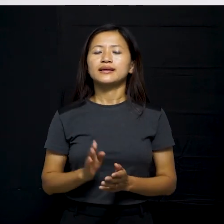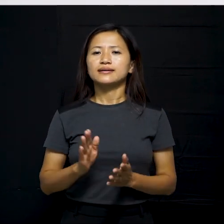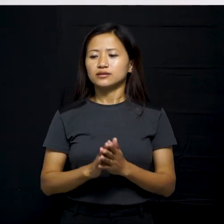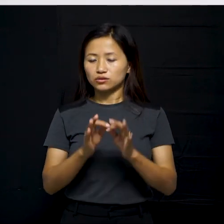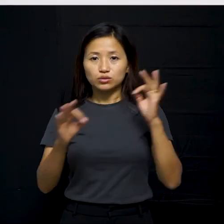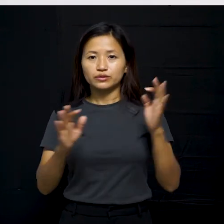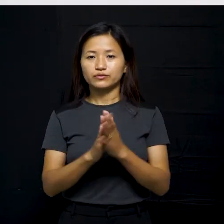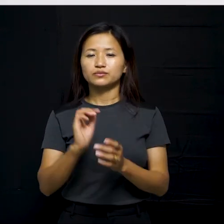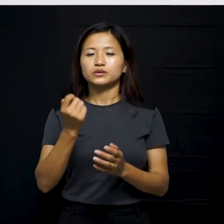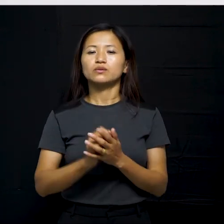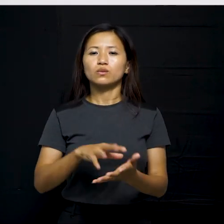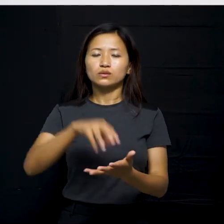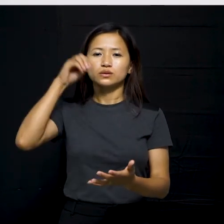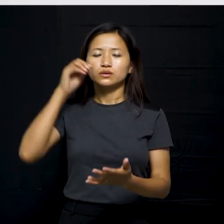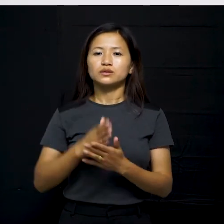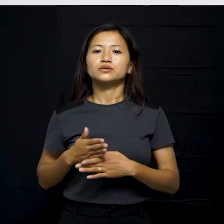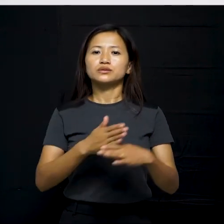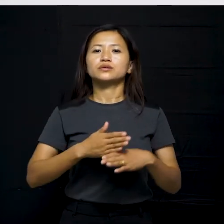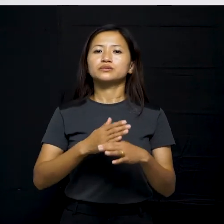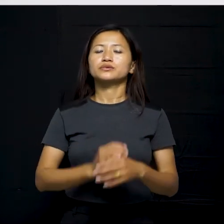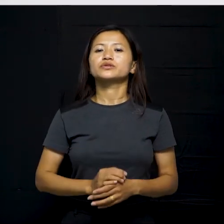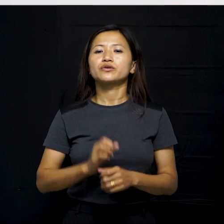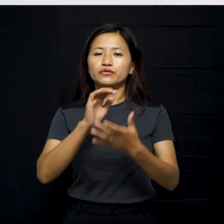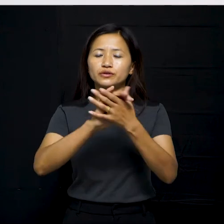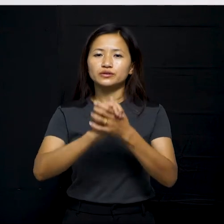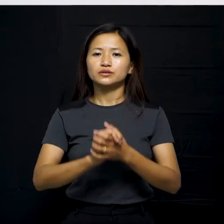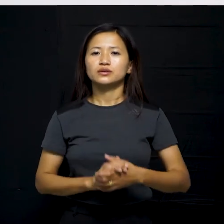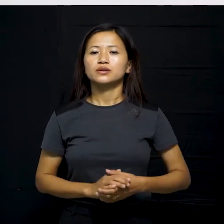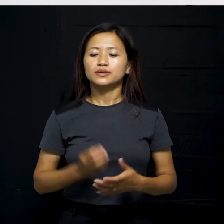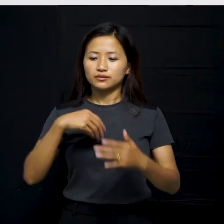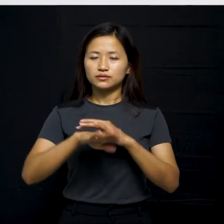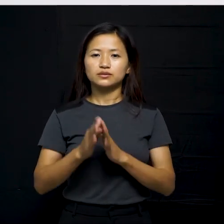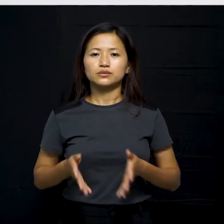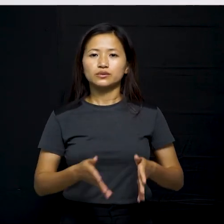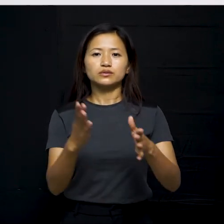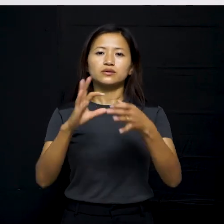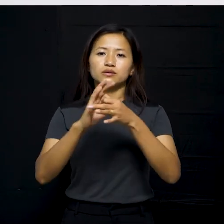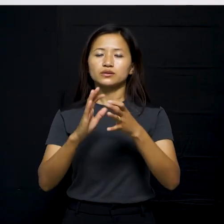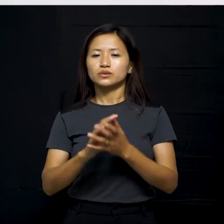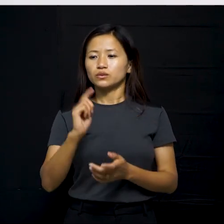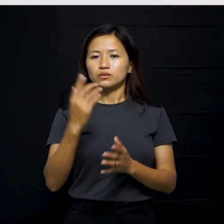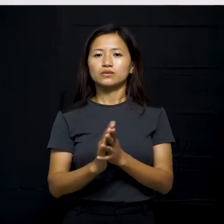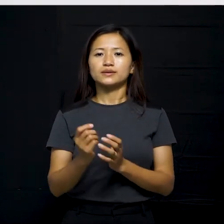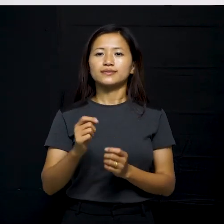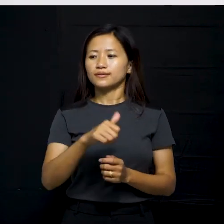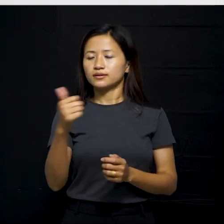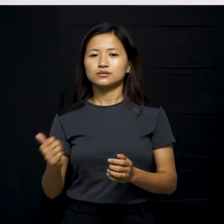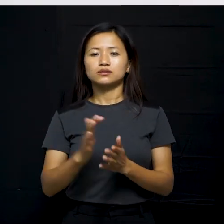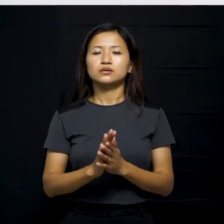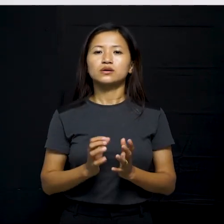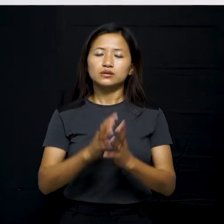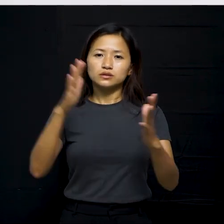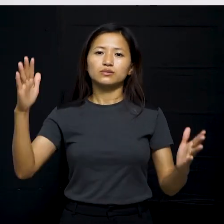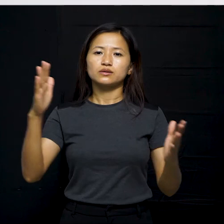you learn from them, I want you to share it with your friends, and in that way you can connect with one another and you can